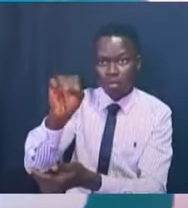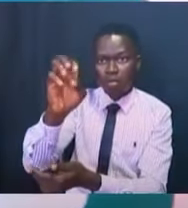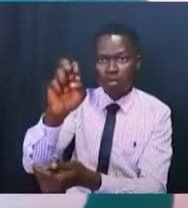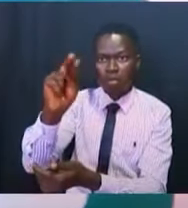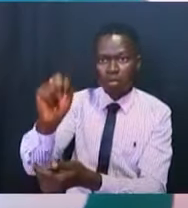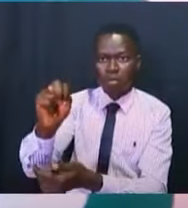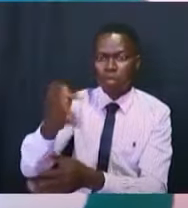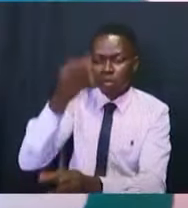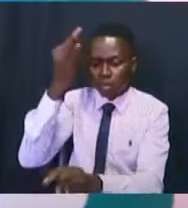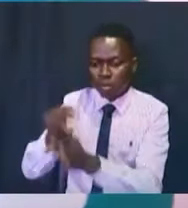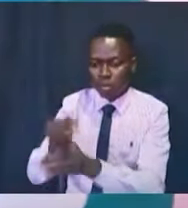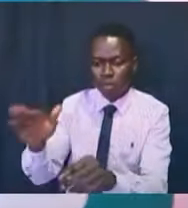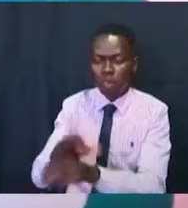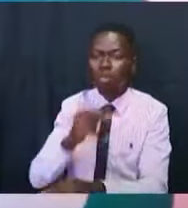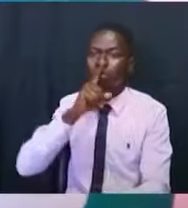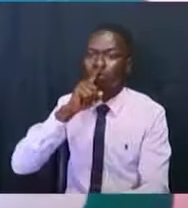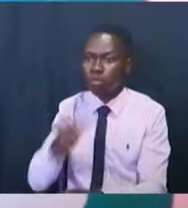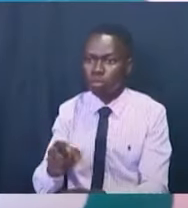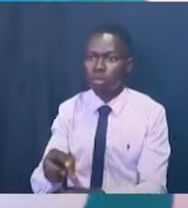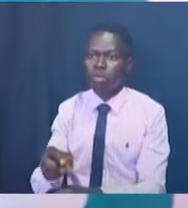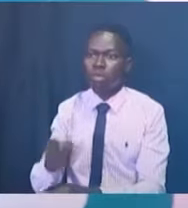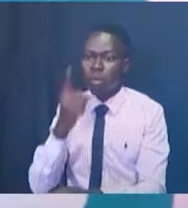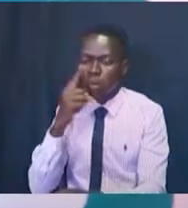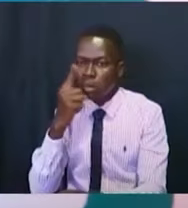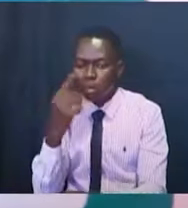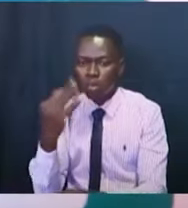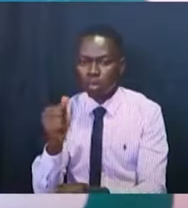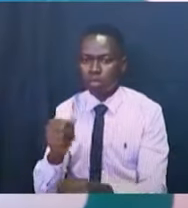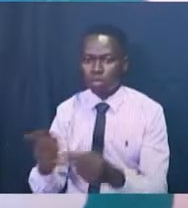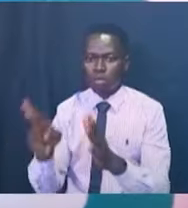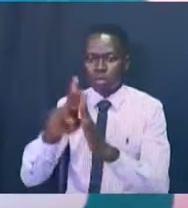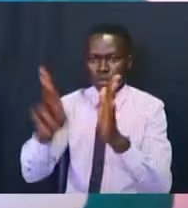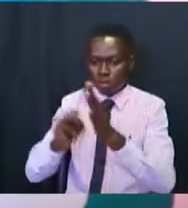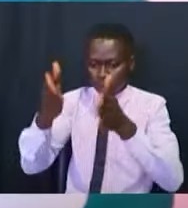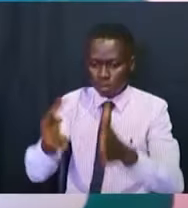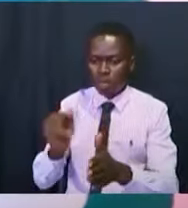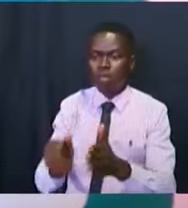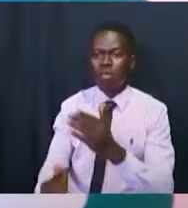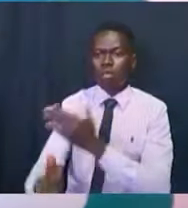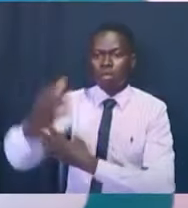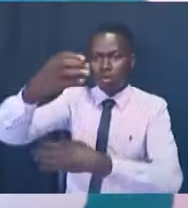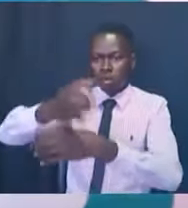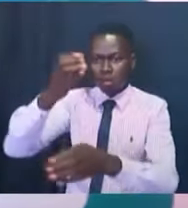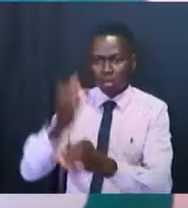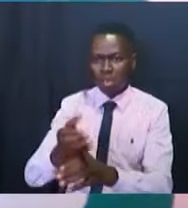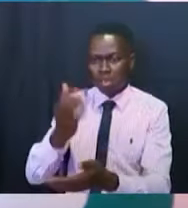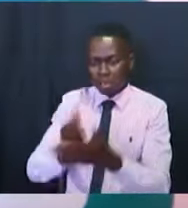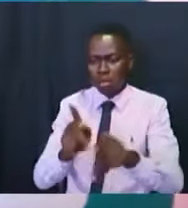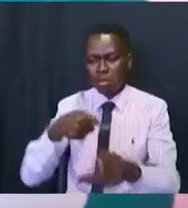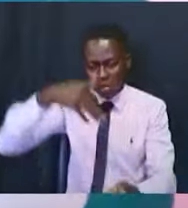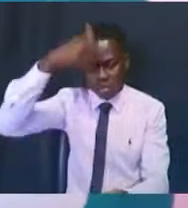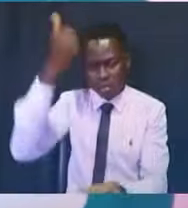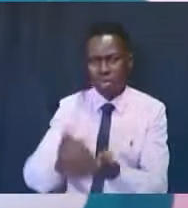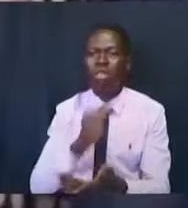faithful and true witness, the ruler of God's creation. So amen, or as people call amen, is